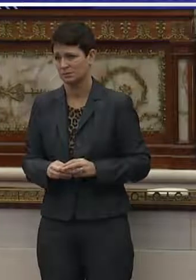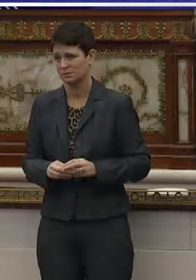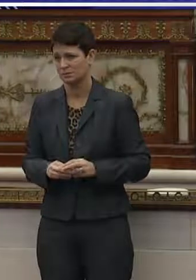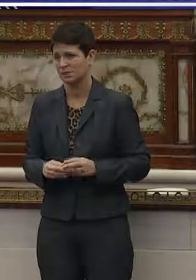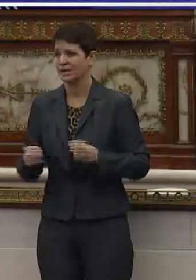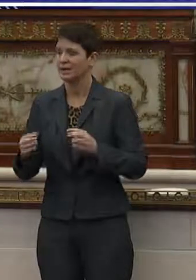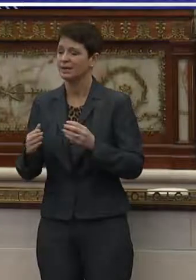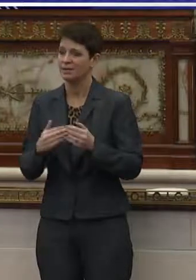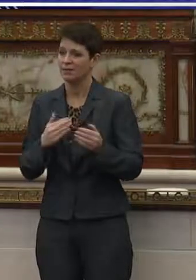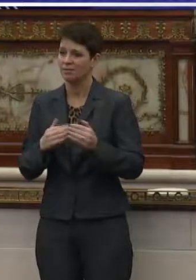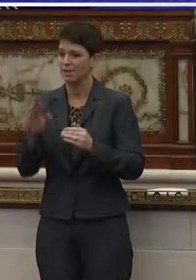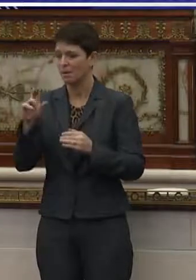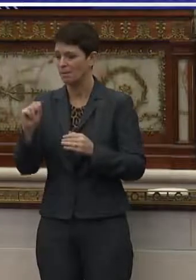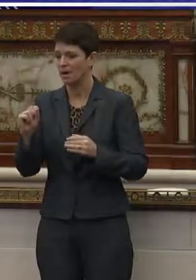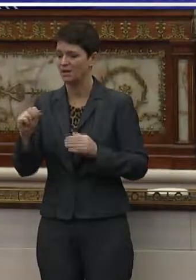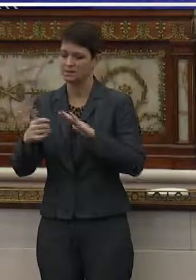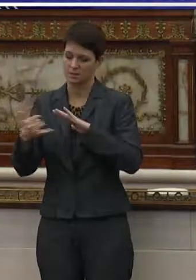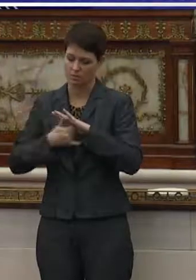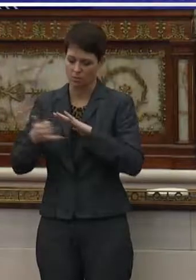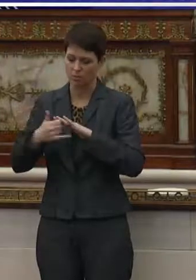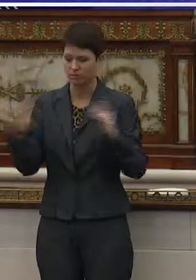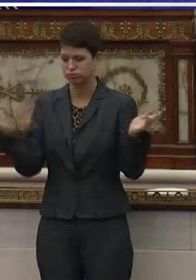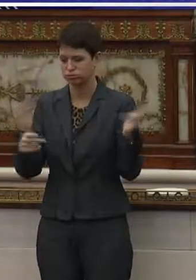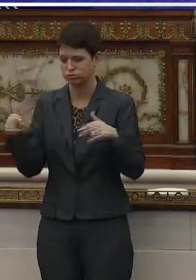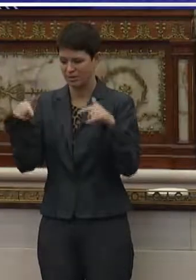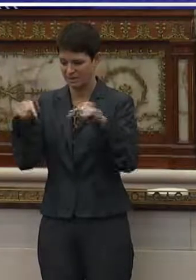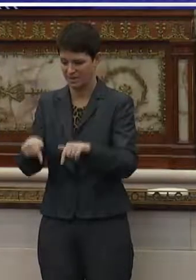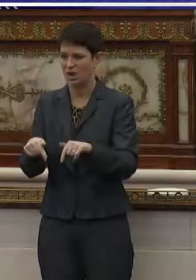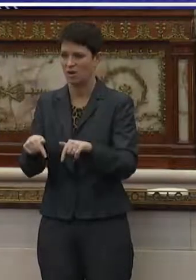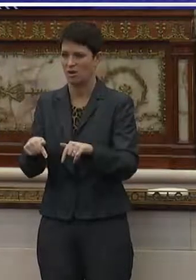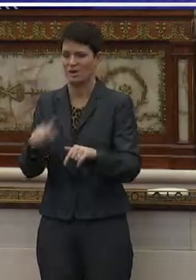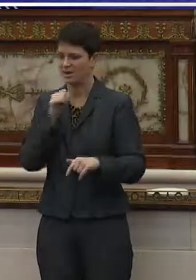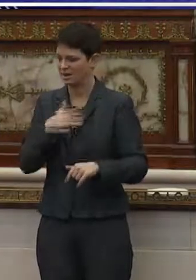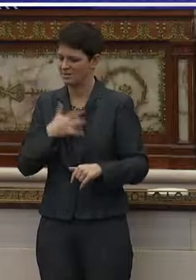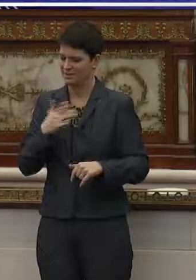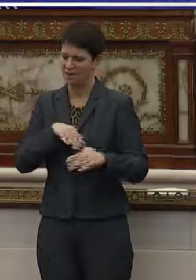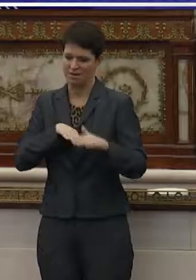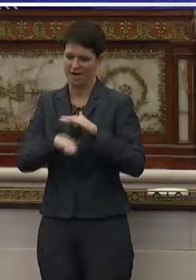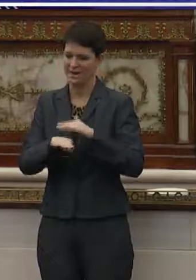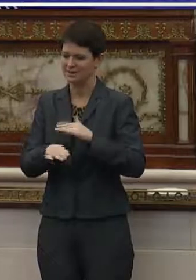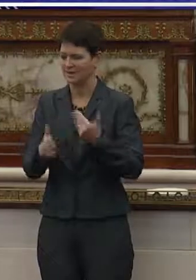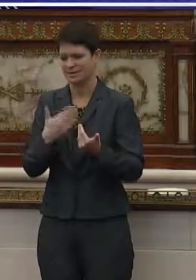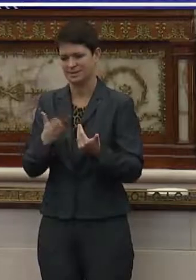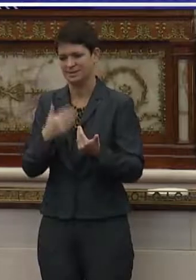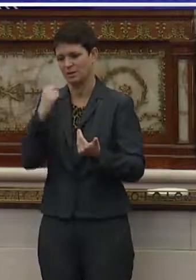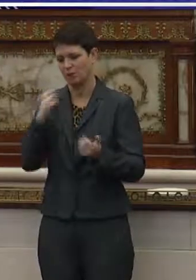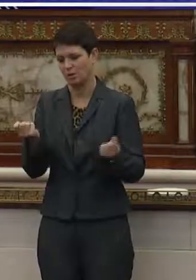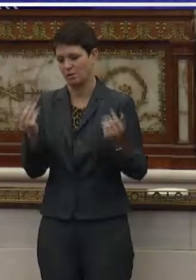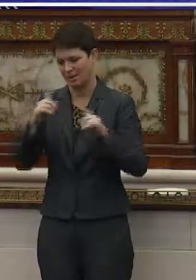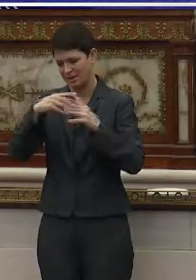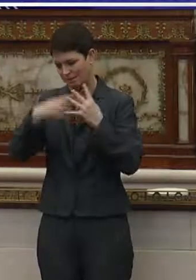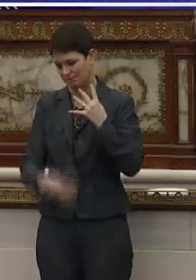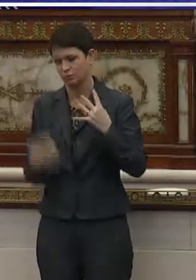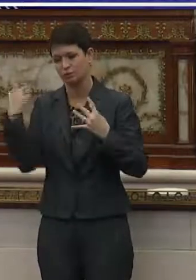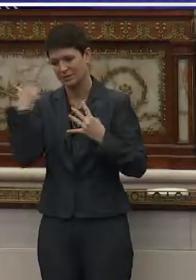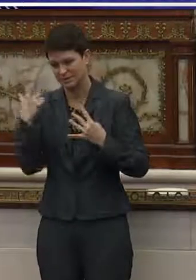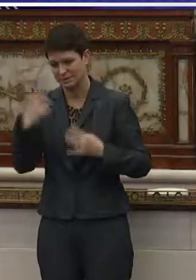even though all bus lines, transit lines run there, it doesn't feel as accessible for a number of different